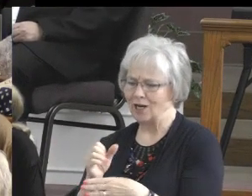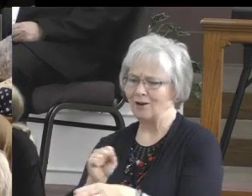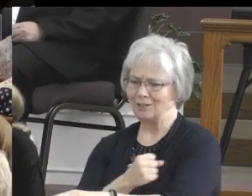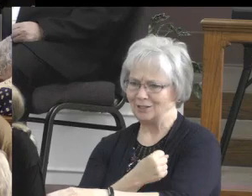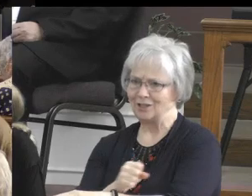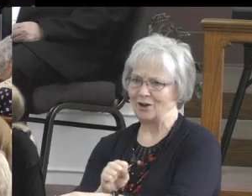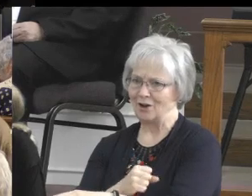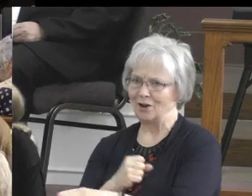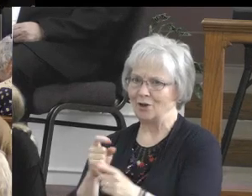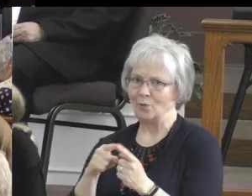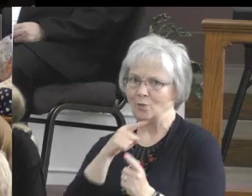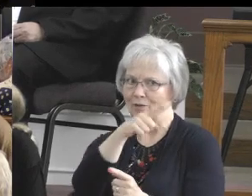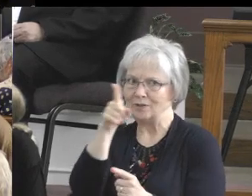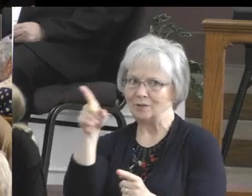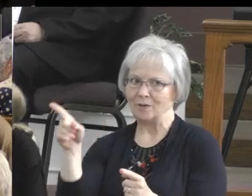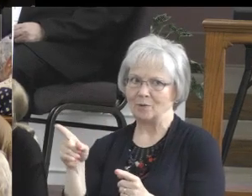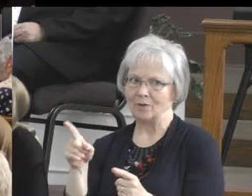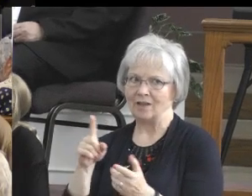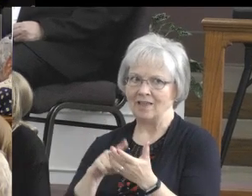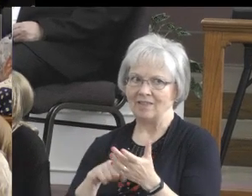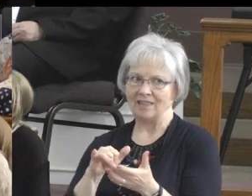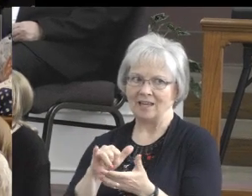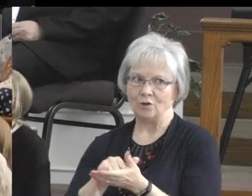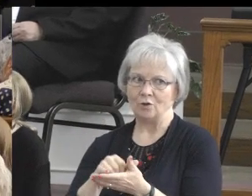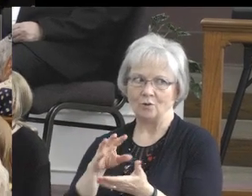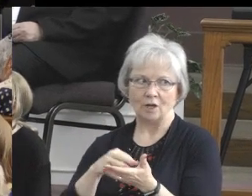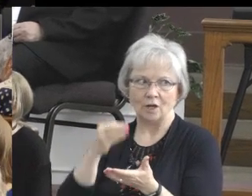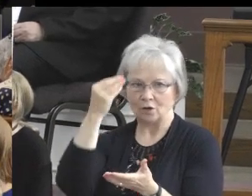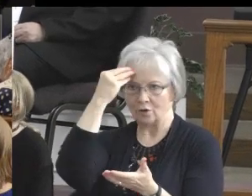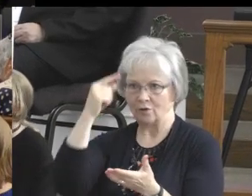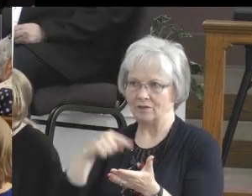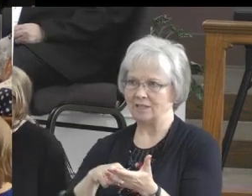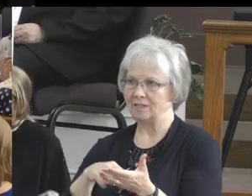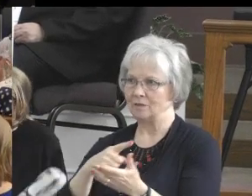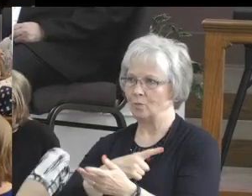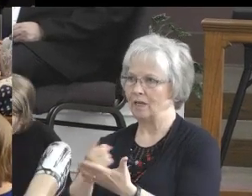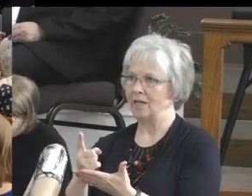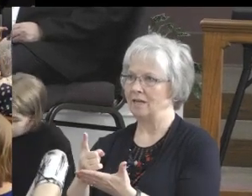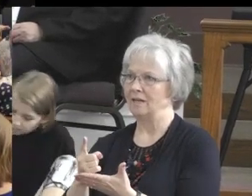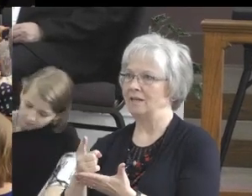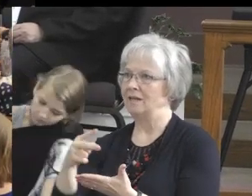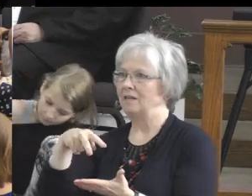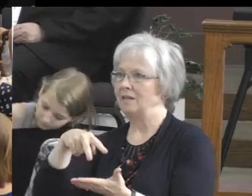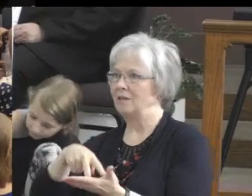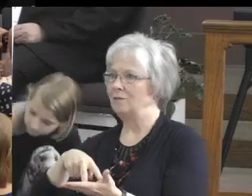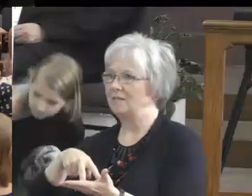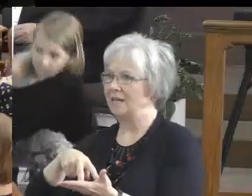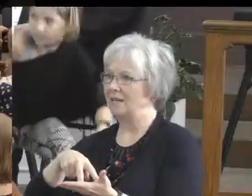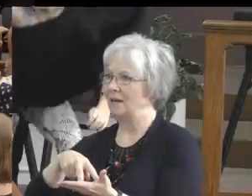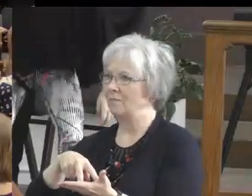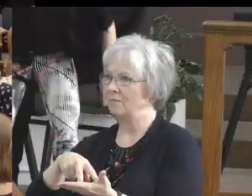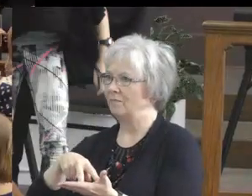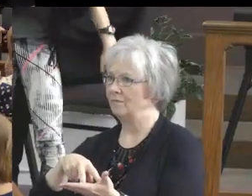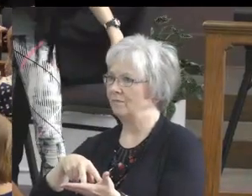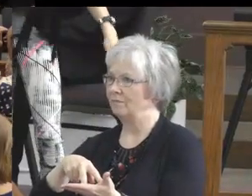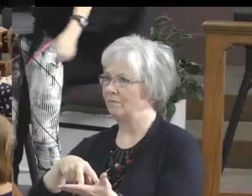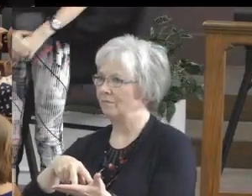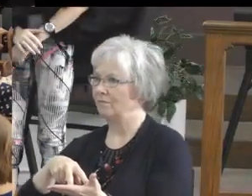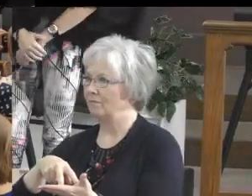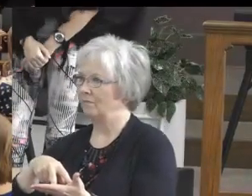with these guys that you learned this week. All right? So can you stand up? Our theme for this week, what was our